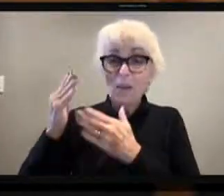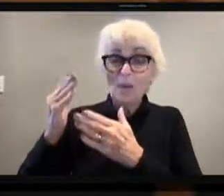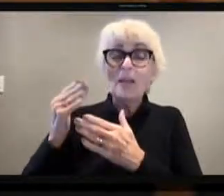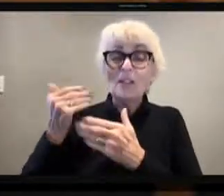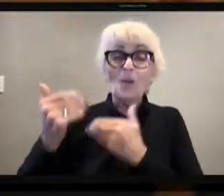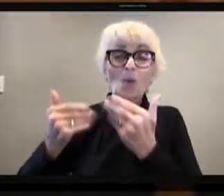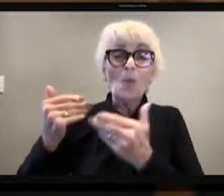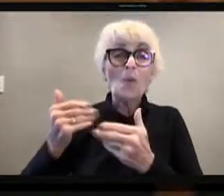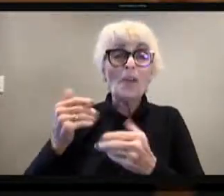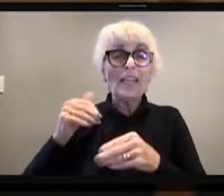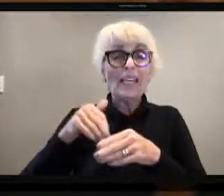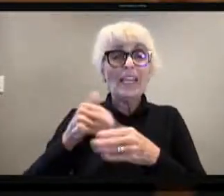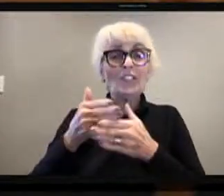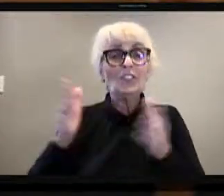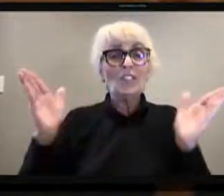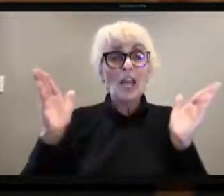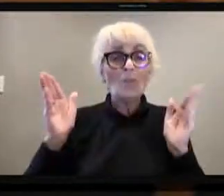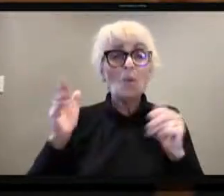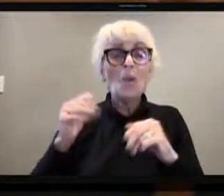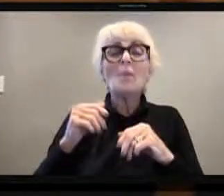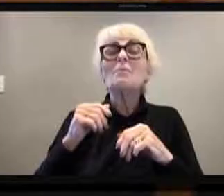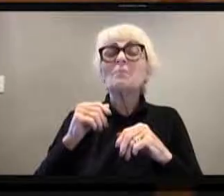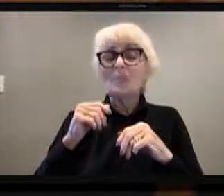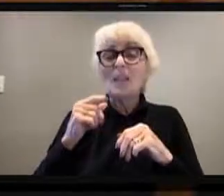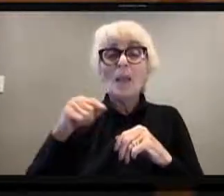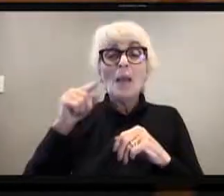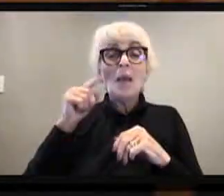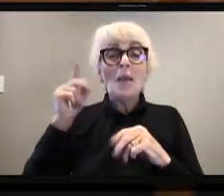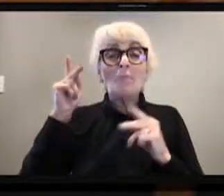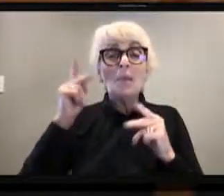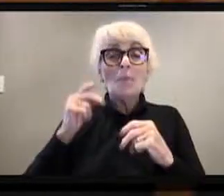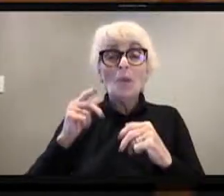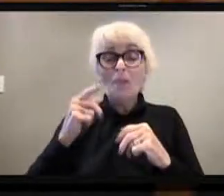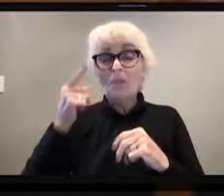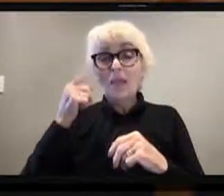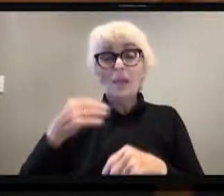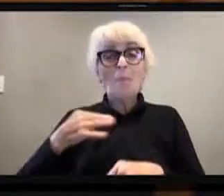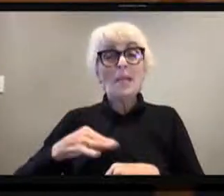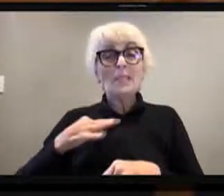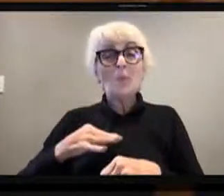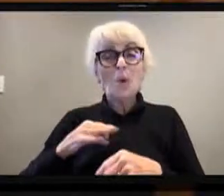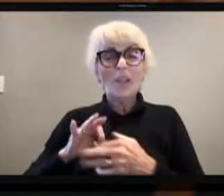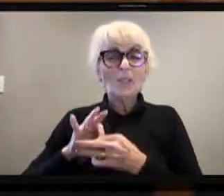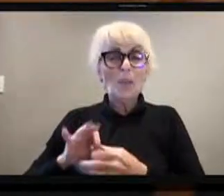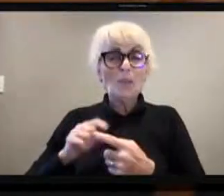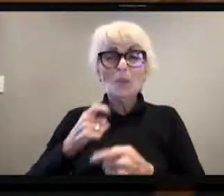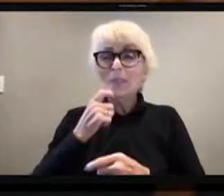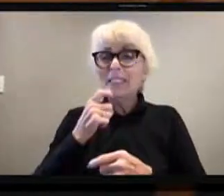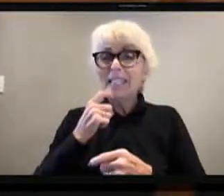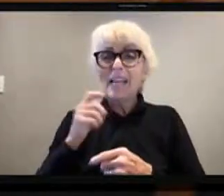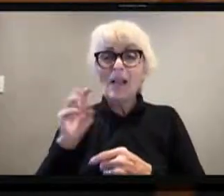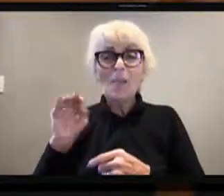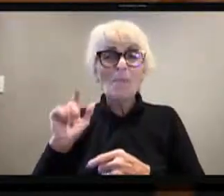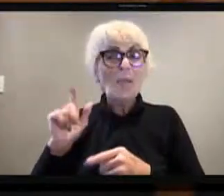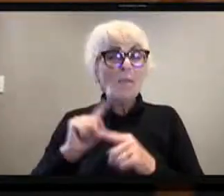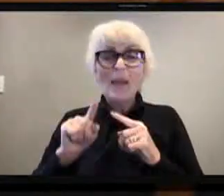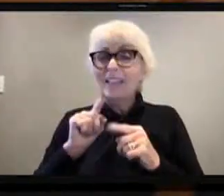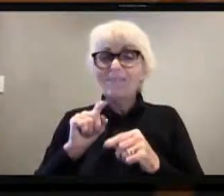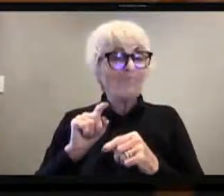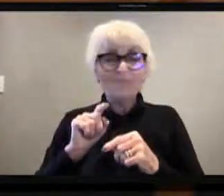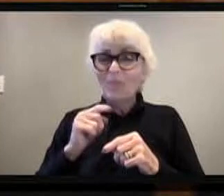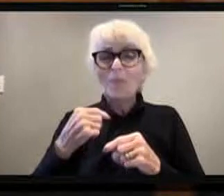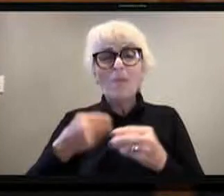Pittsburgh, they think we all worked in a steel mill, but that's not true. There are so many small business owners that had such a great impact on our city,